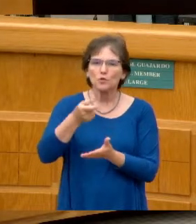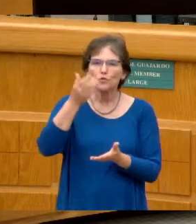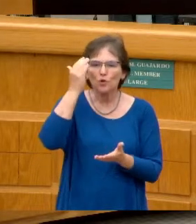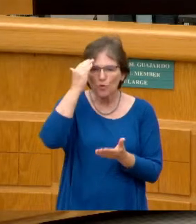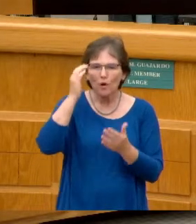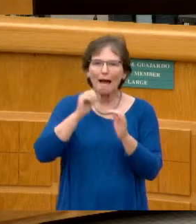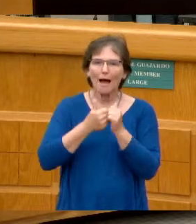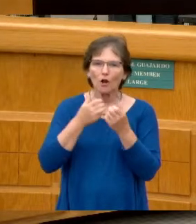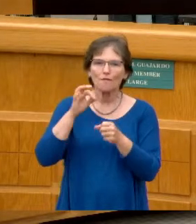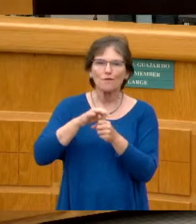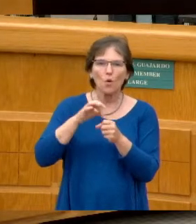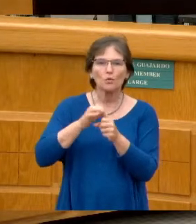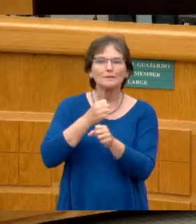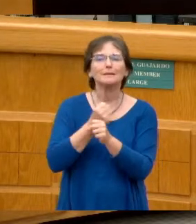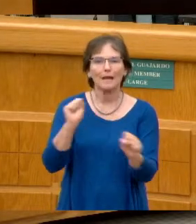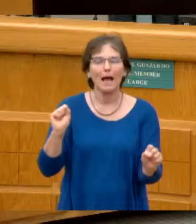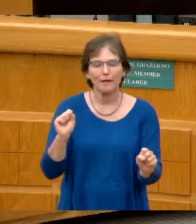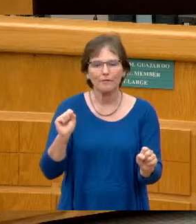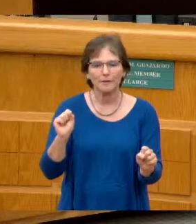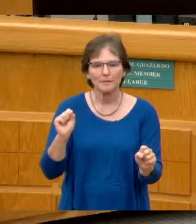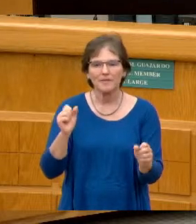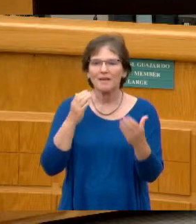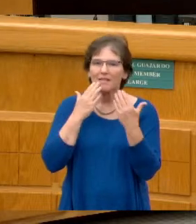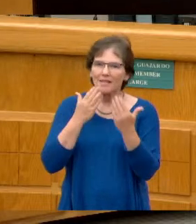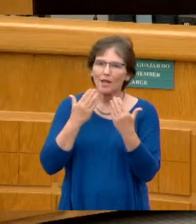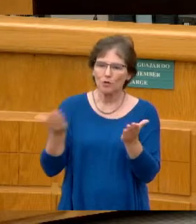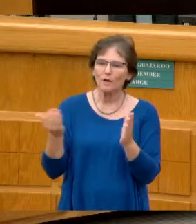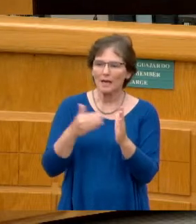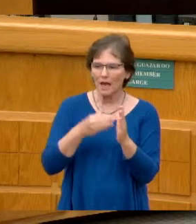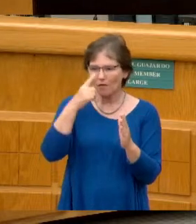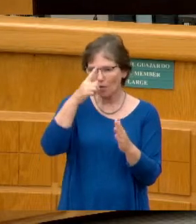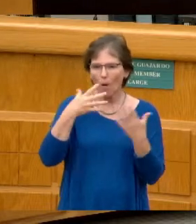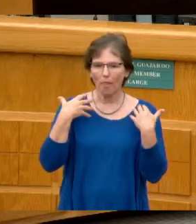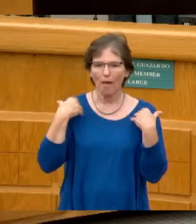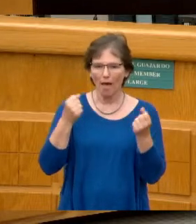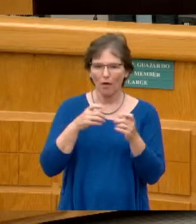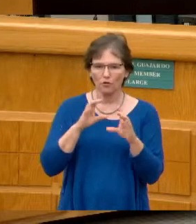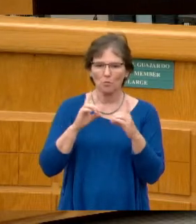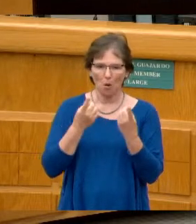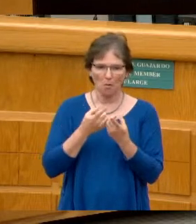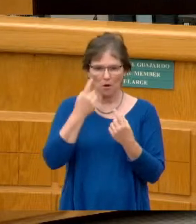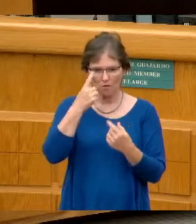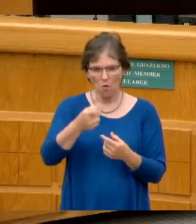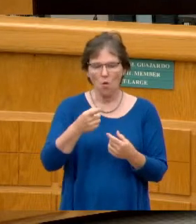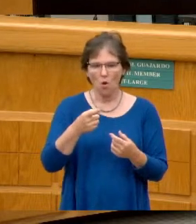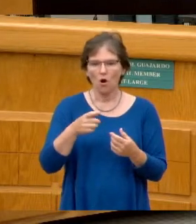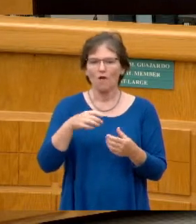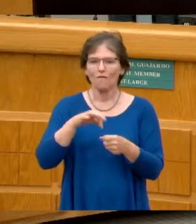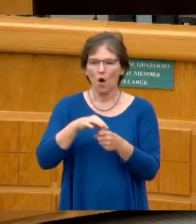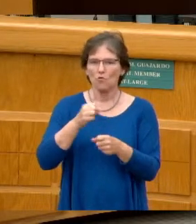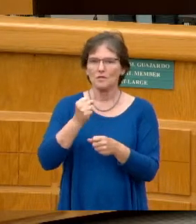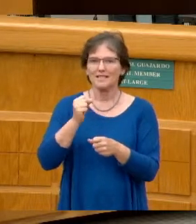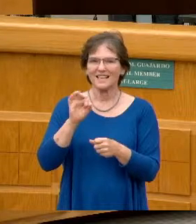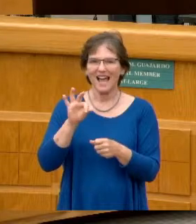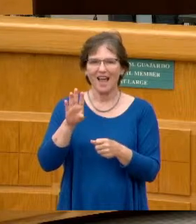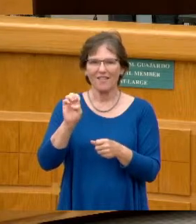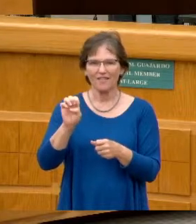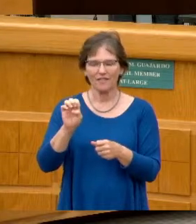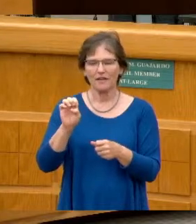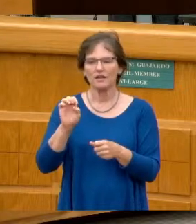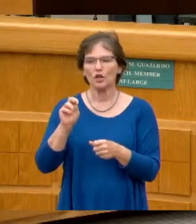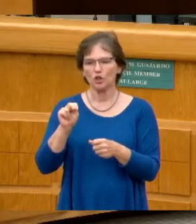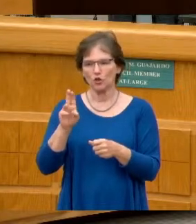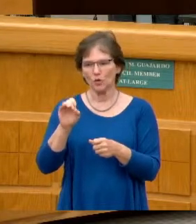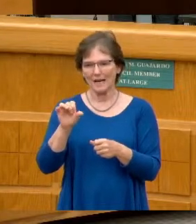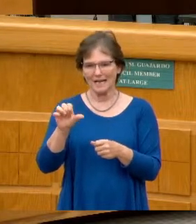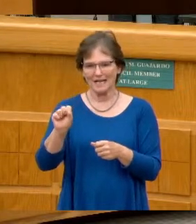Dante, and the whole city county public health, vote safe Nueces and log on to votesafenueces.com. See what you can